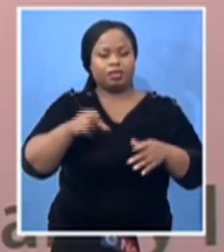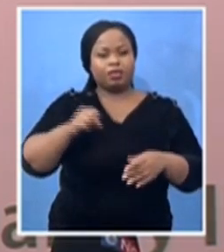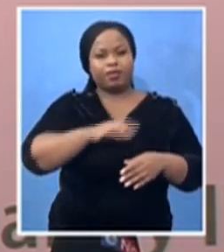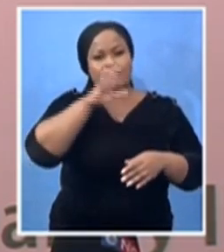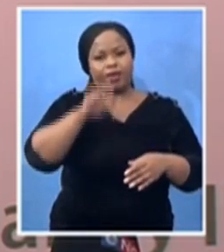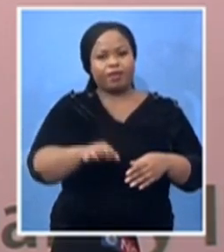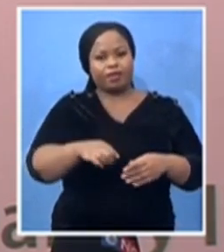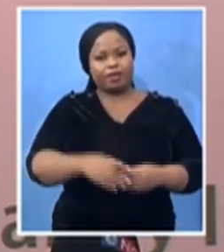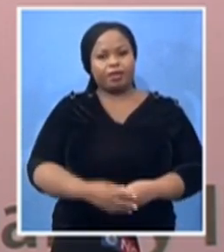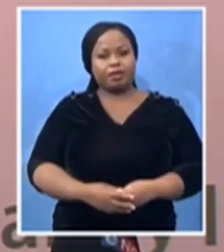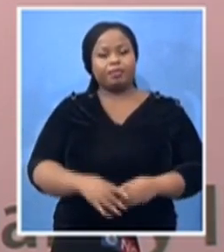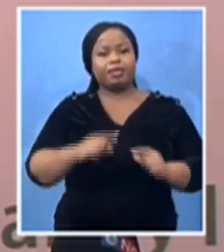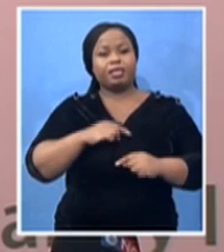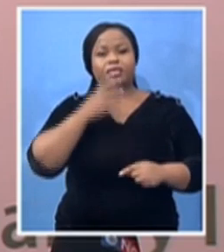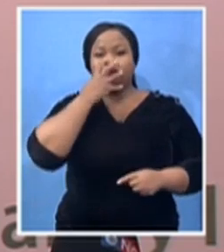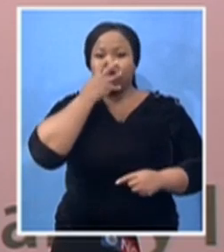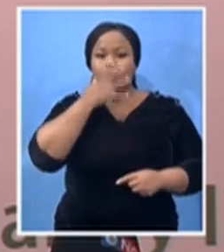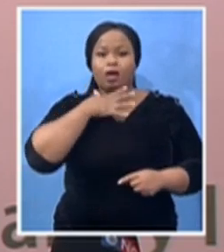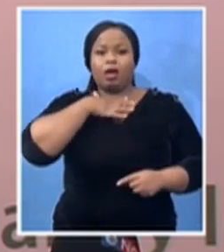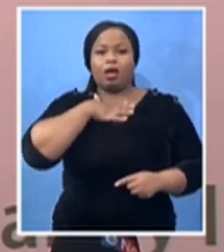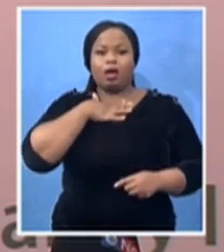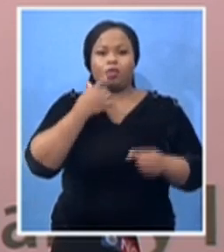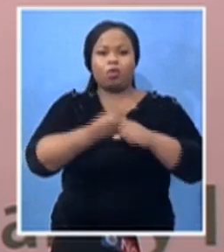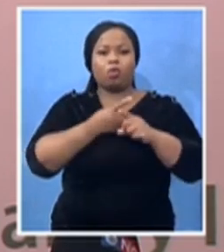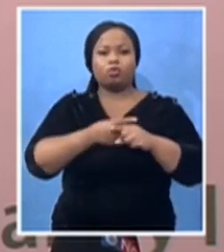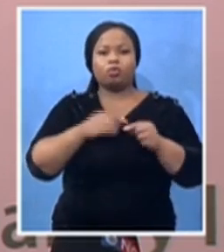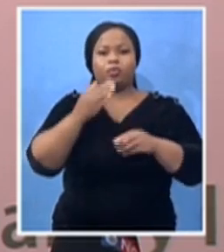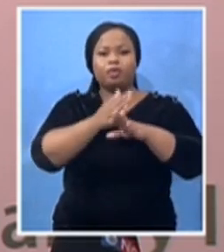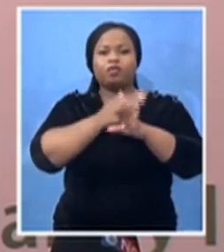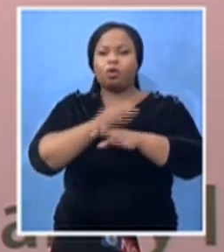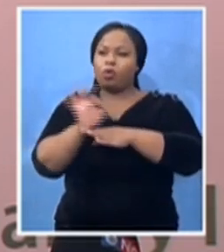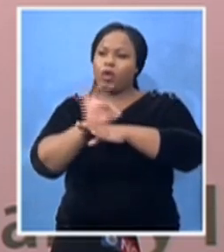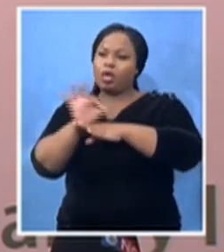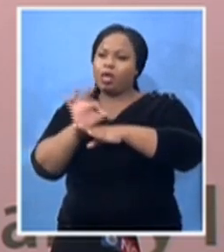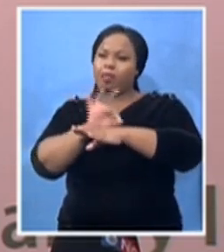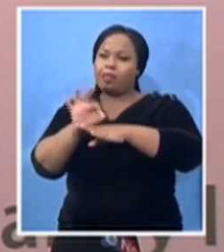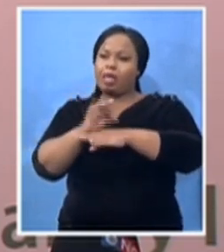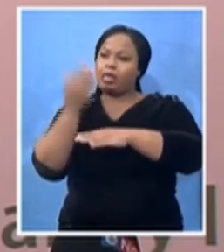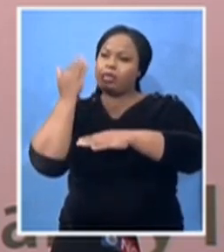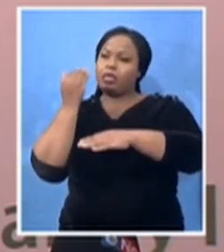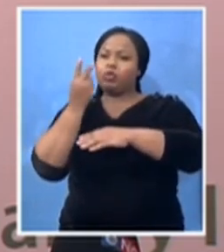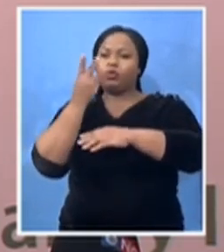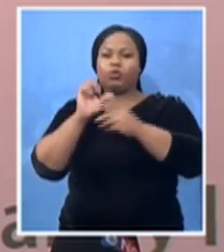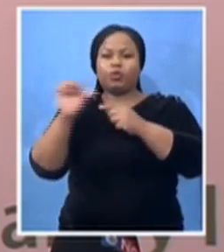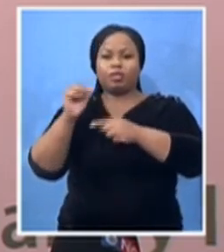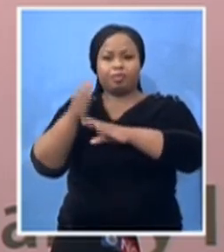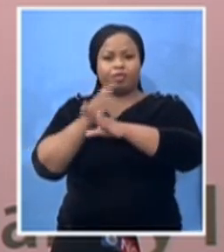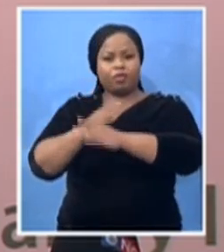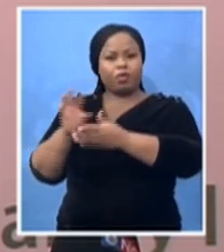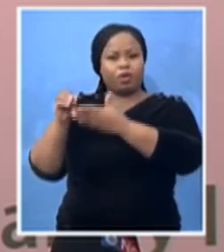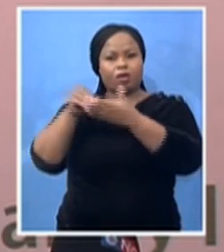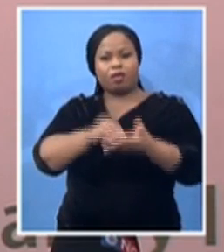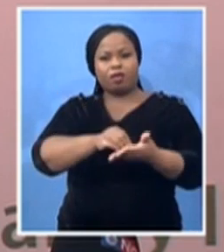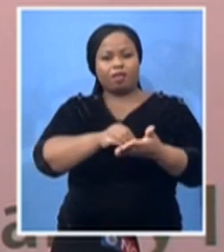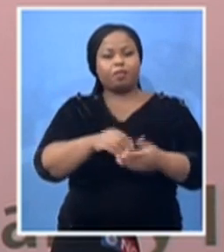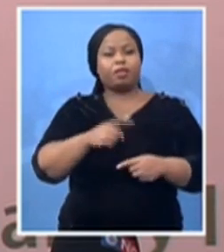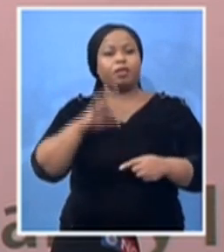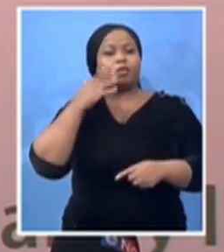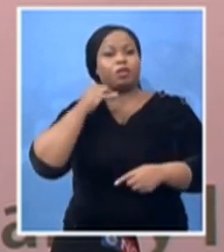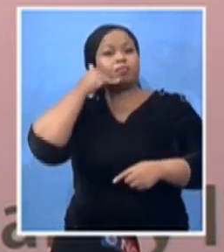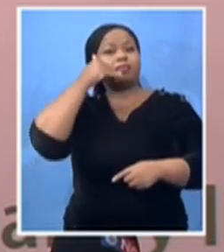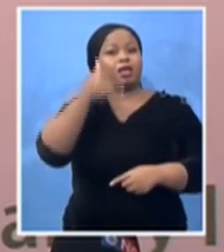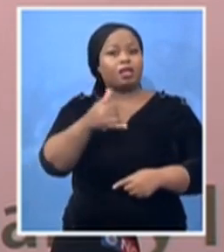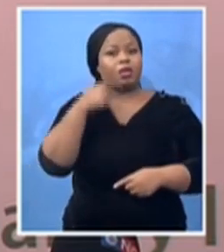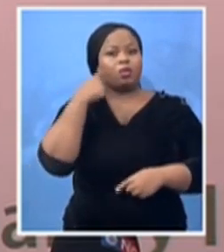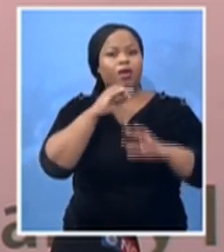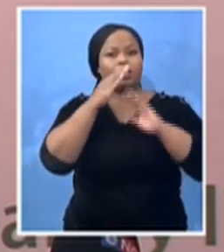drawing board not 2 weeks before they arrived, when I telephoned the White House and explained to them the ground situation